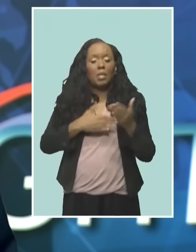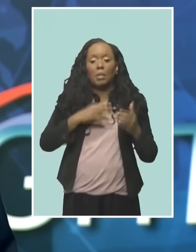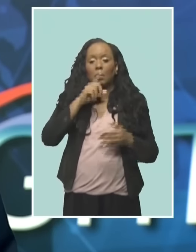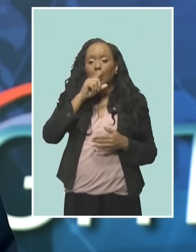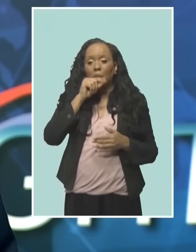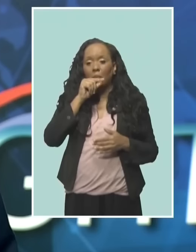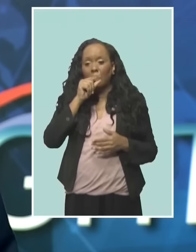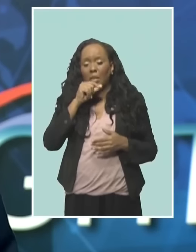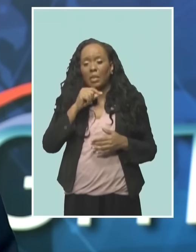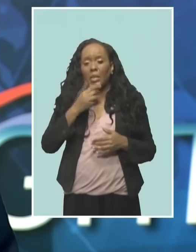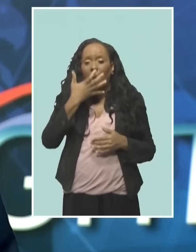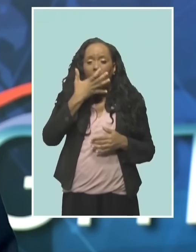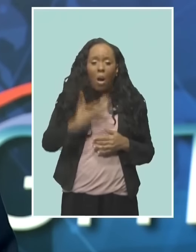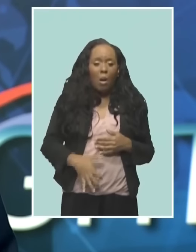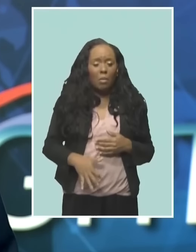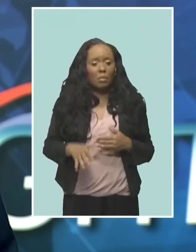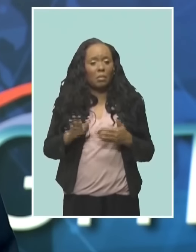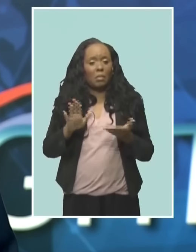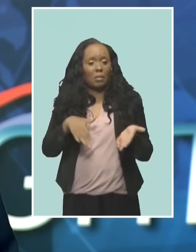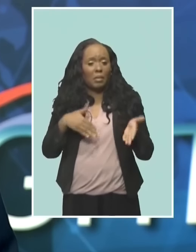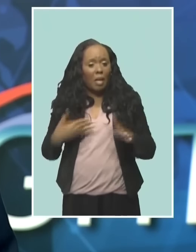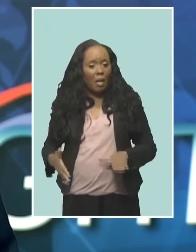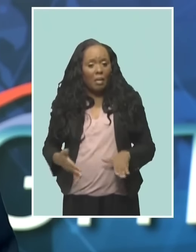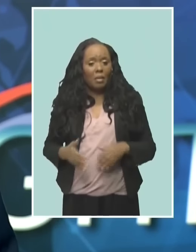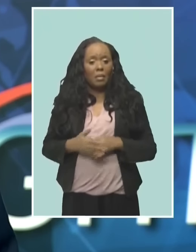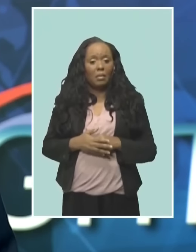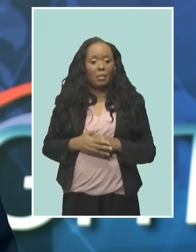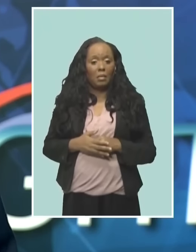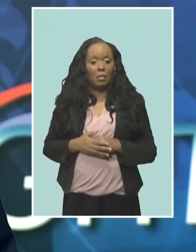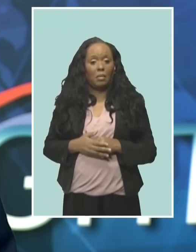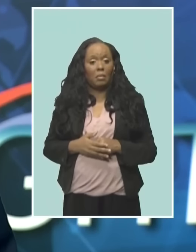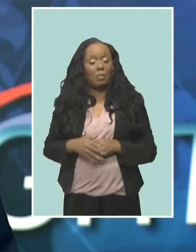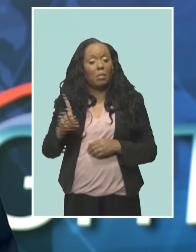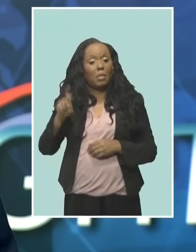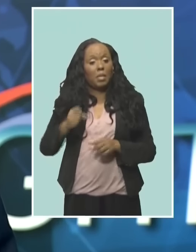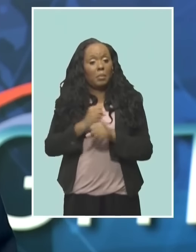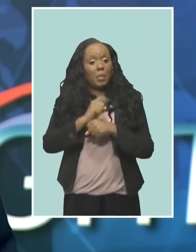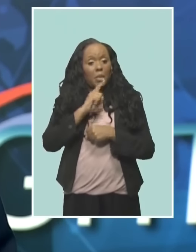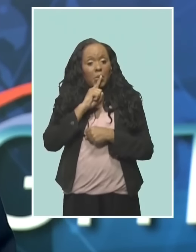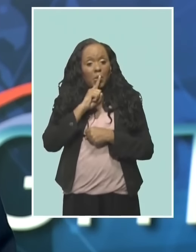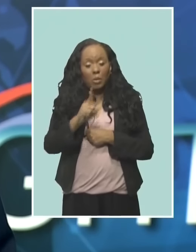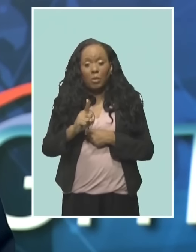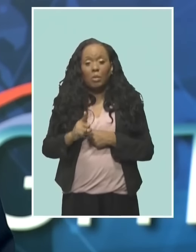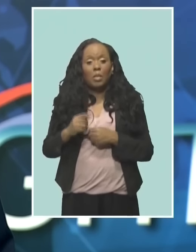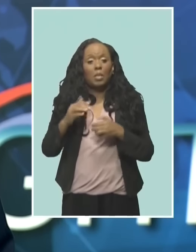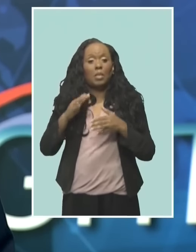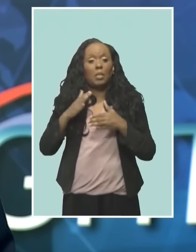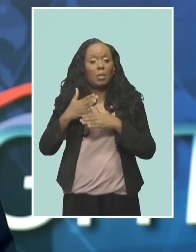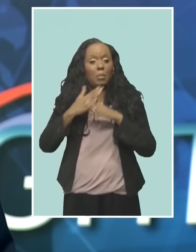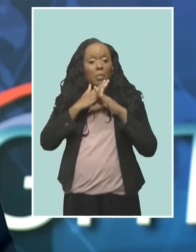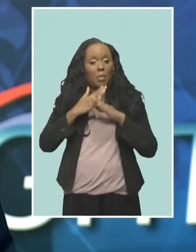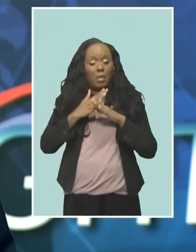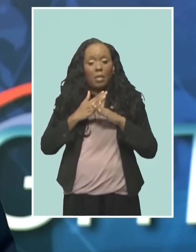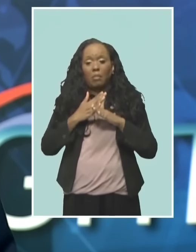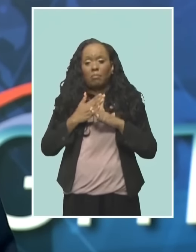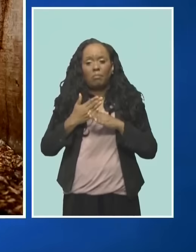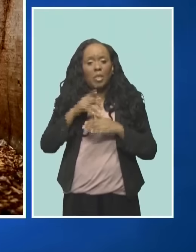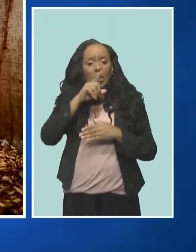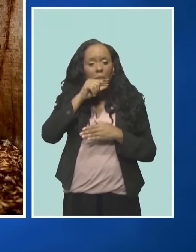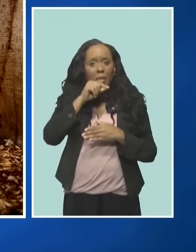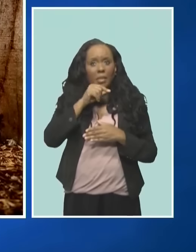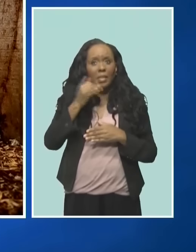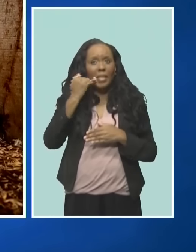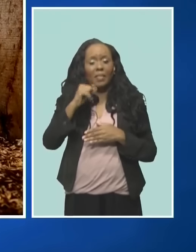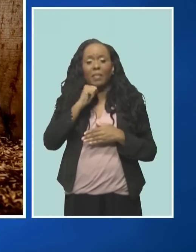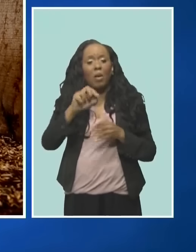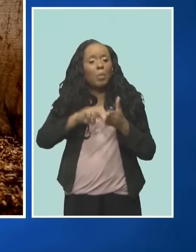of the advice if they want to safeguard their investment and prevent thousands of dollars in losses. Amid